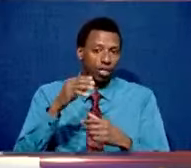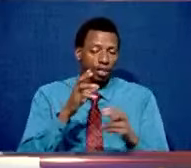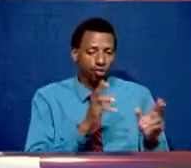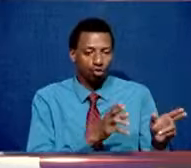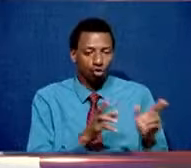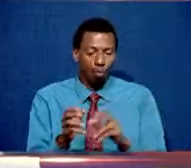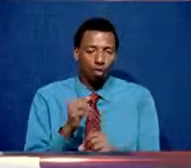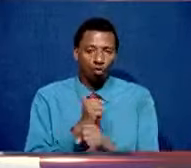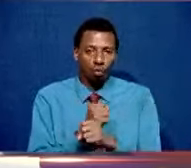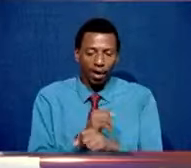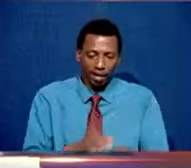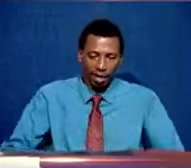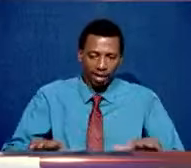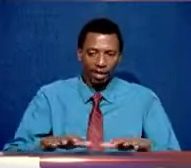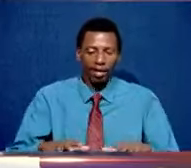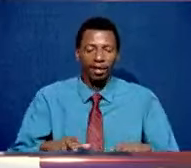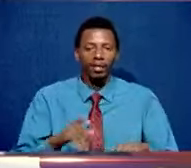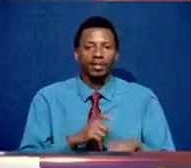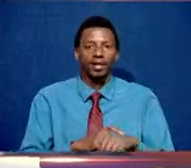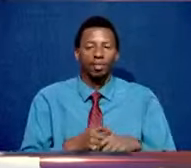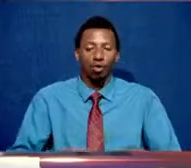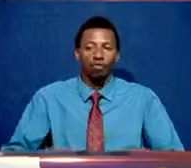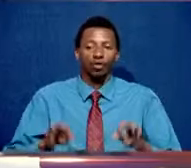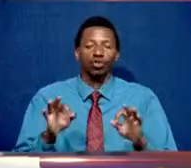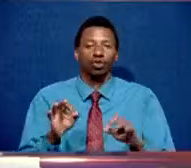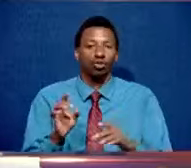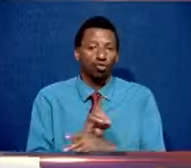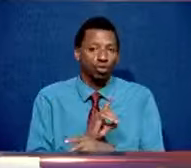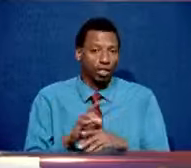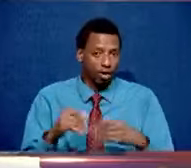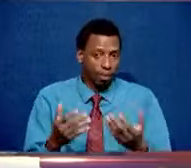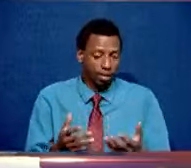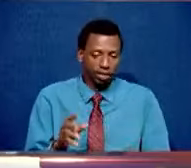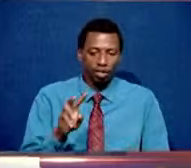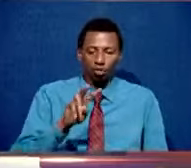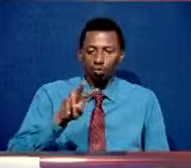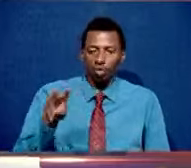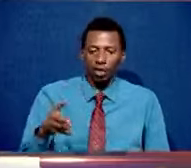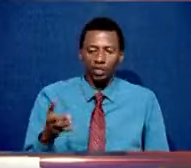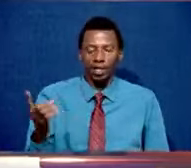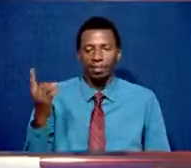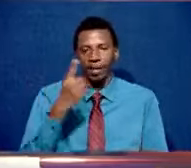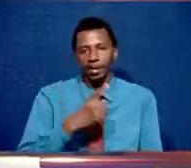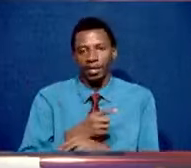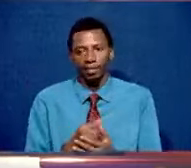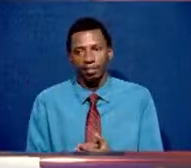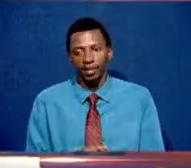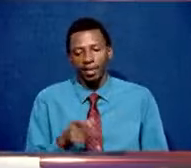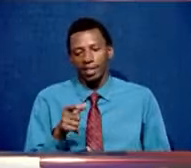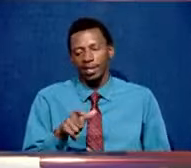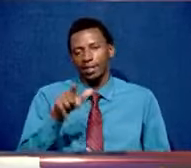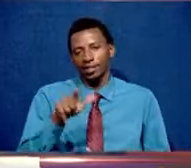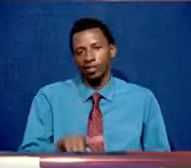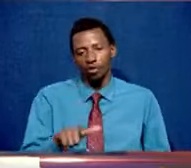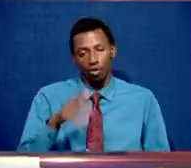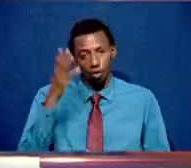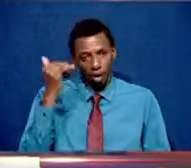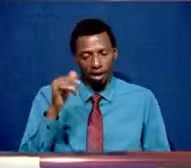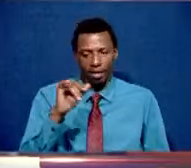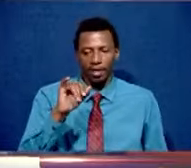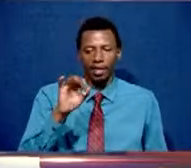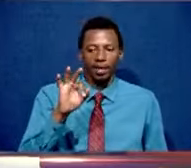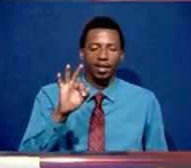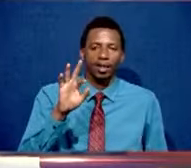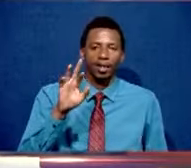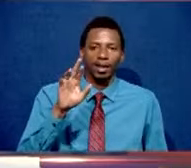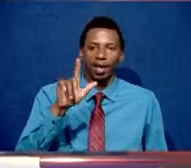of work while on official duties is capped at Kenya shillings 2,000 per day. This is quite low considering the inflation that has occurred over